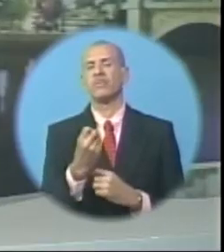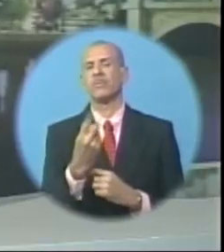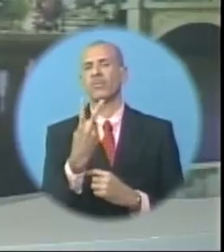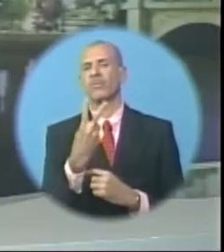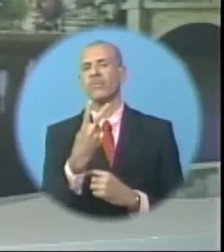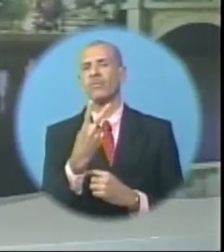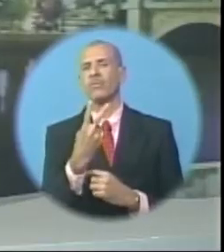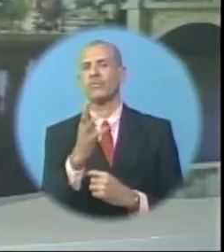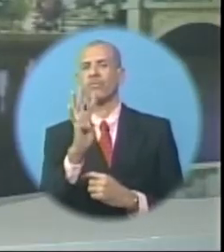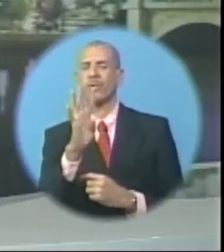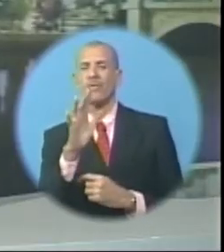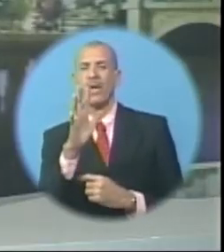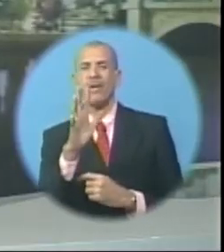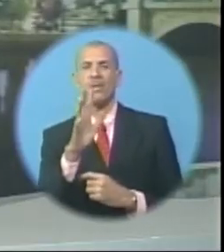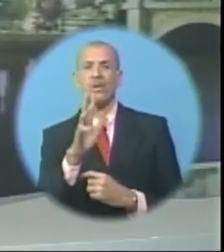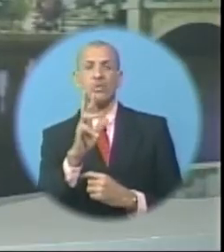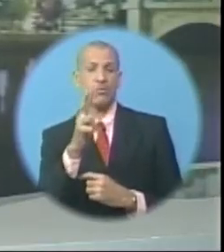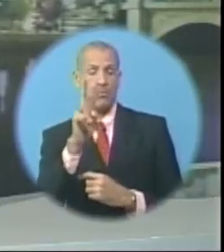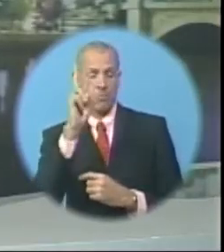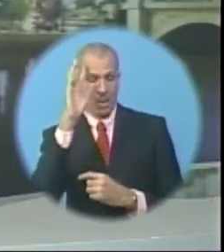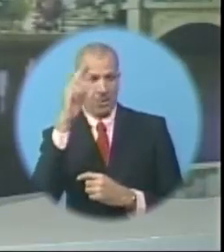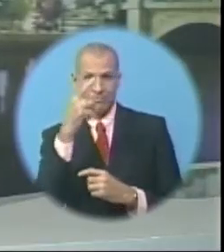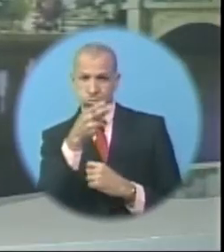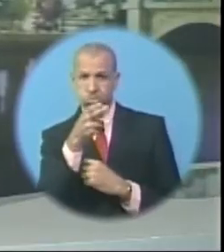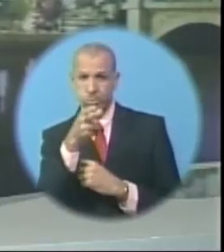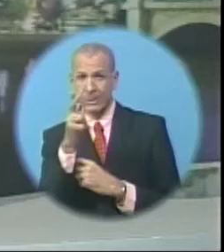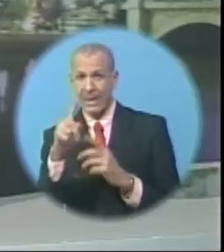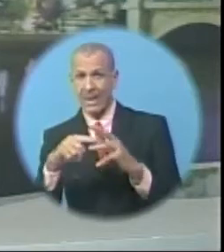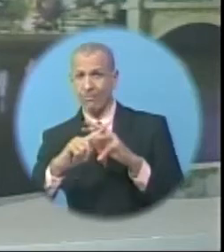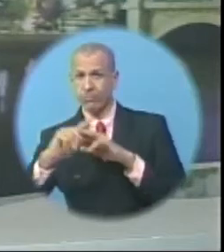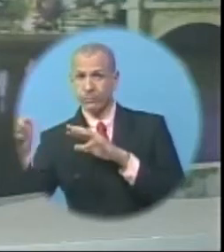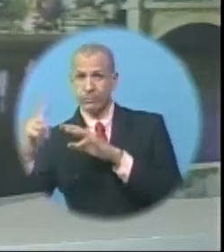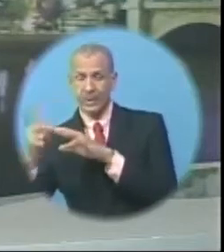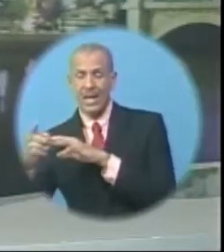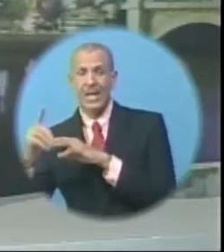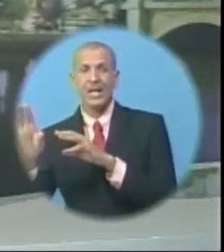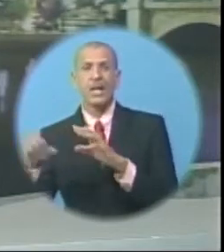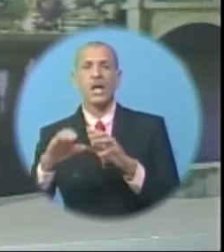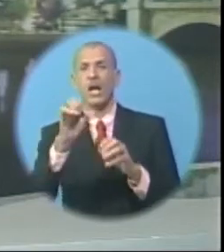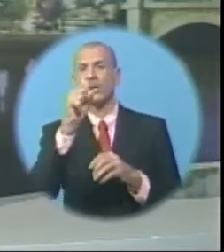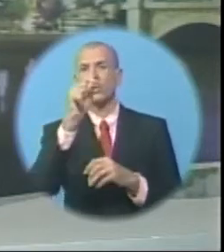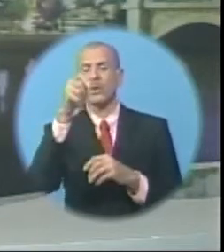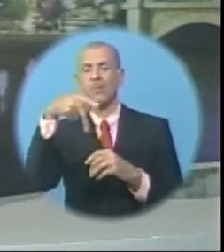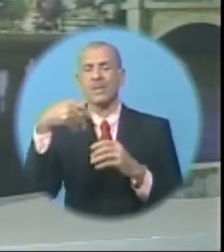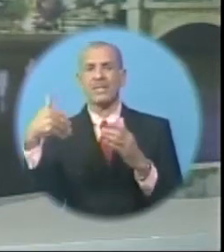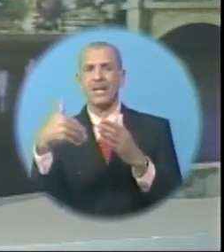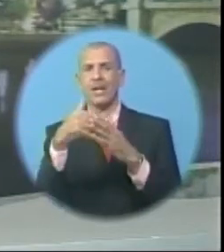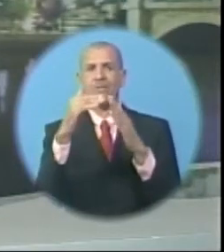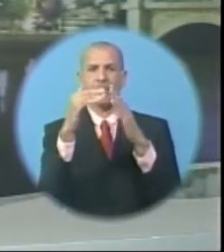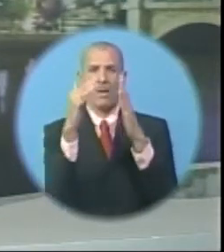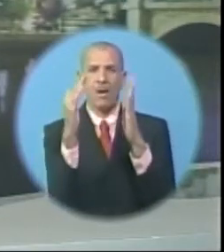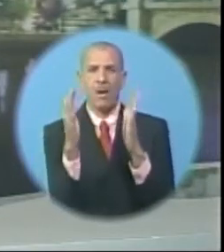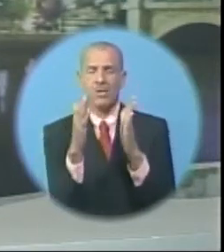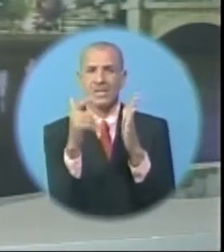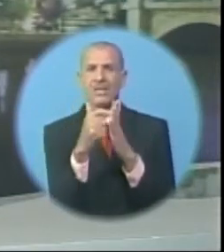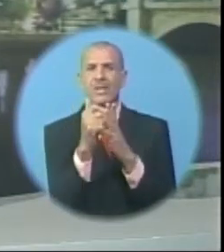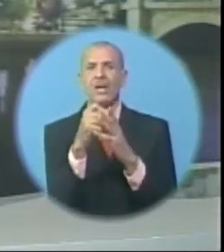fire before fleeing the scene. Police say the shop is also attached to a house occupied by 29-year-old